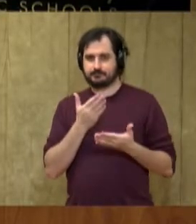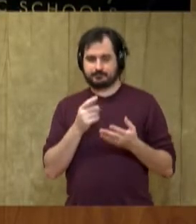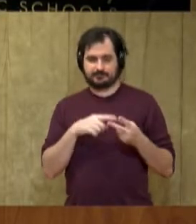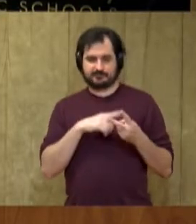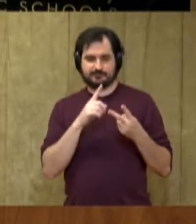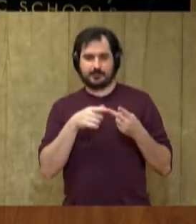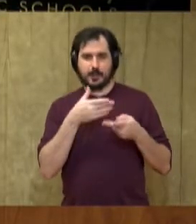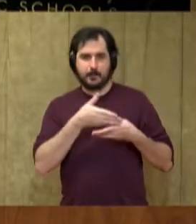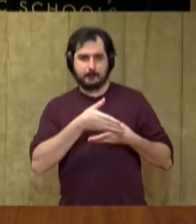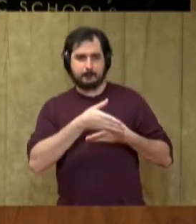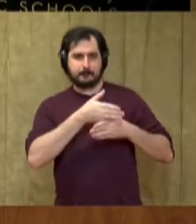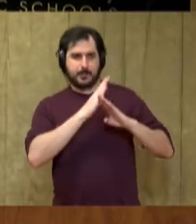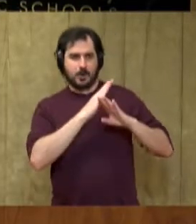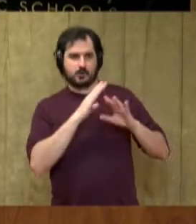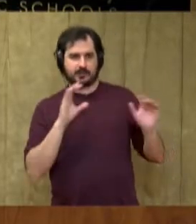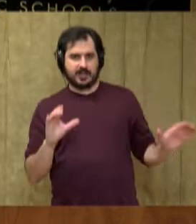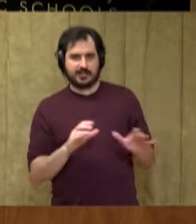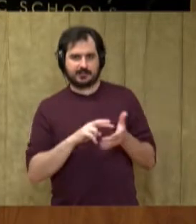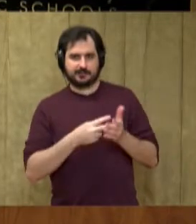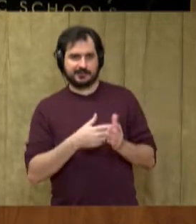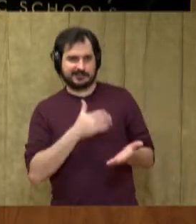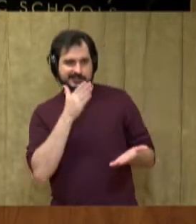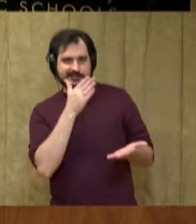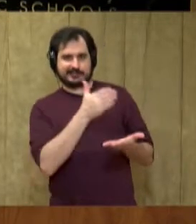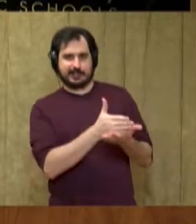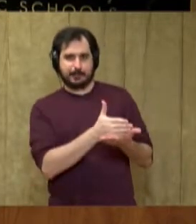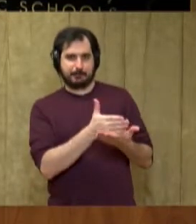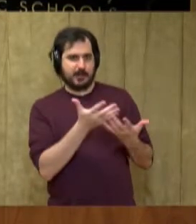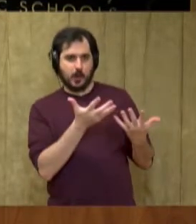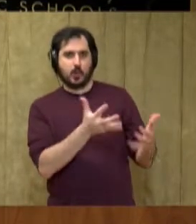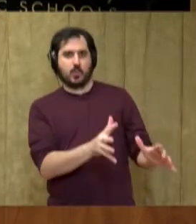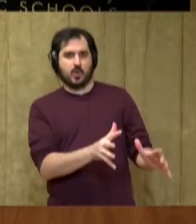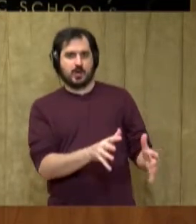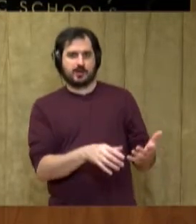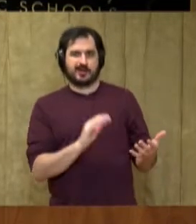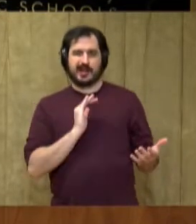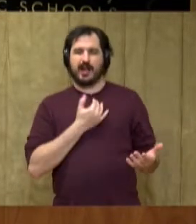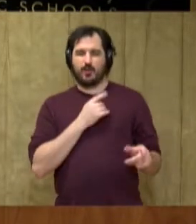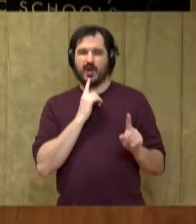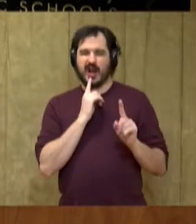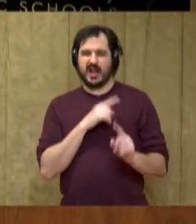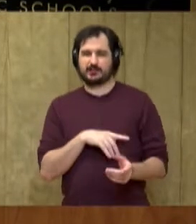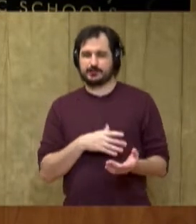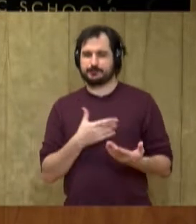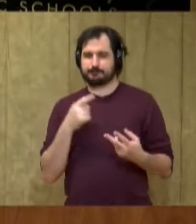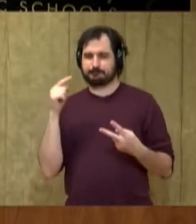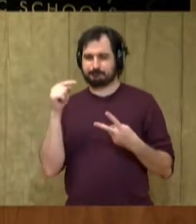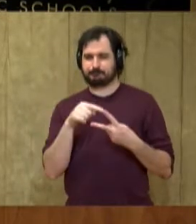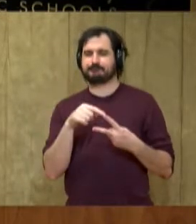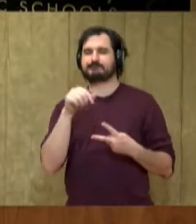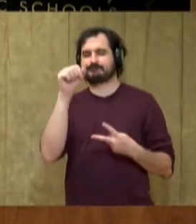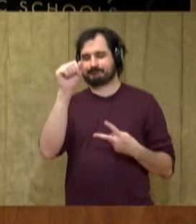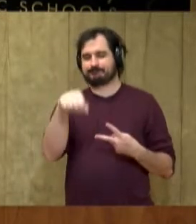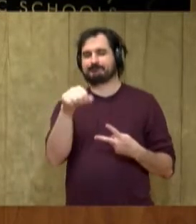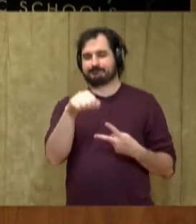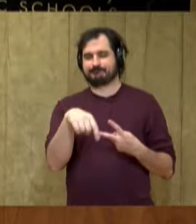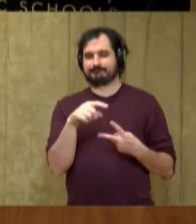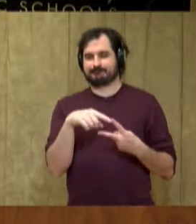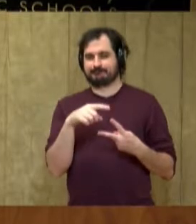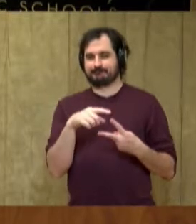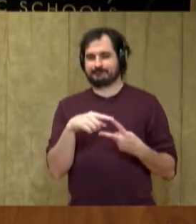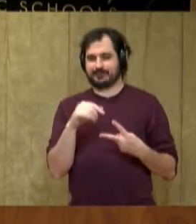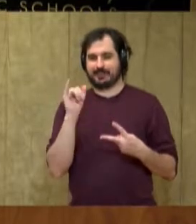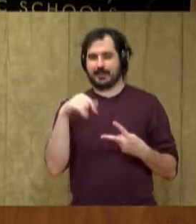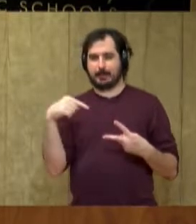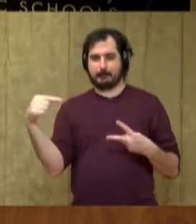I'm going to stop it. I don't want it. So our answer choice would be yes, to increase the speed. Let's